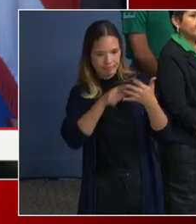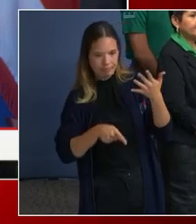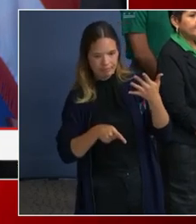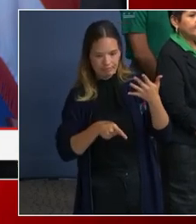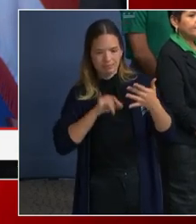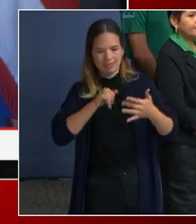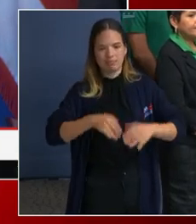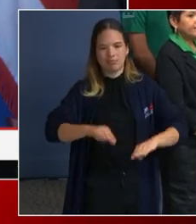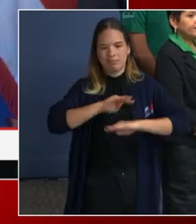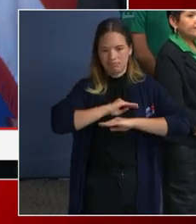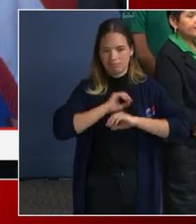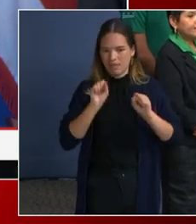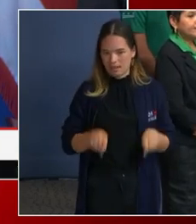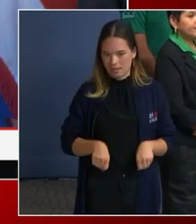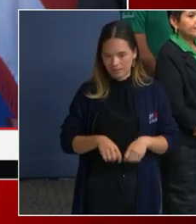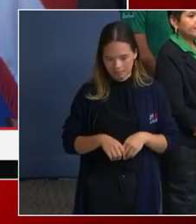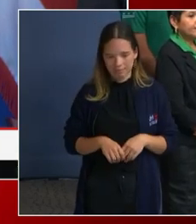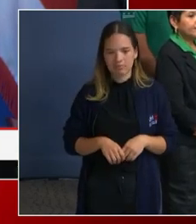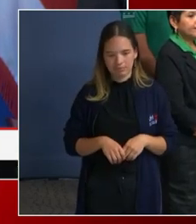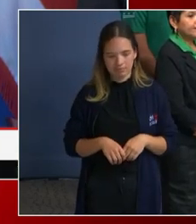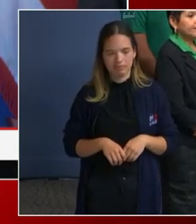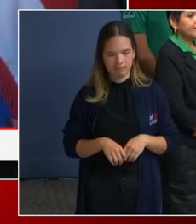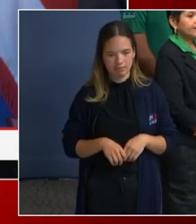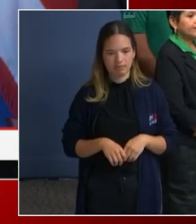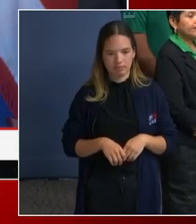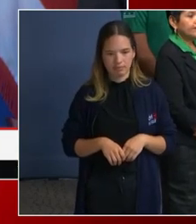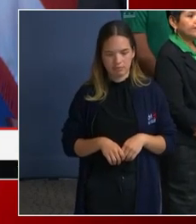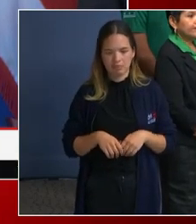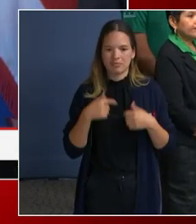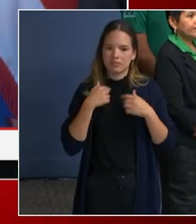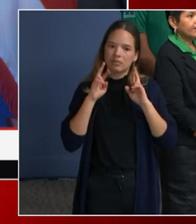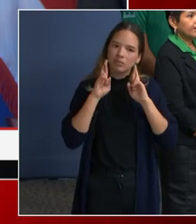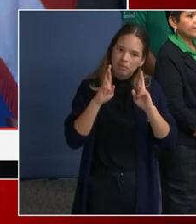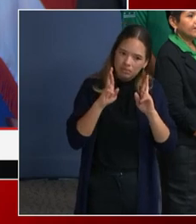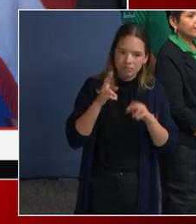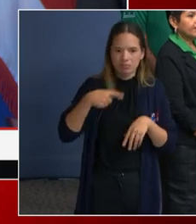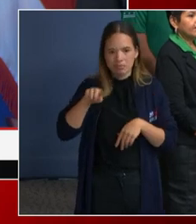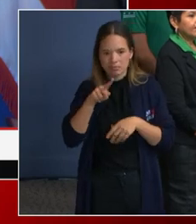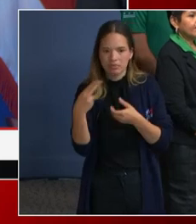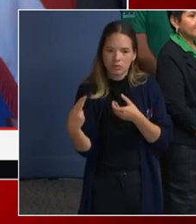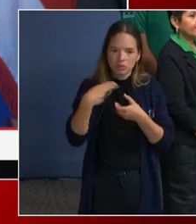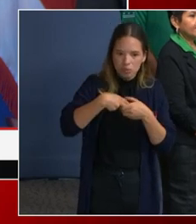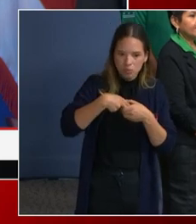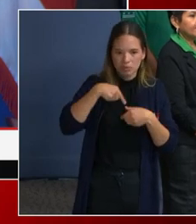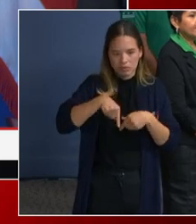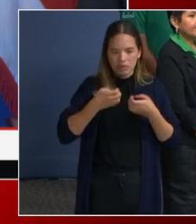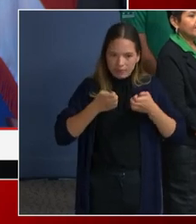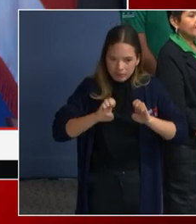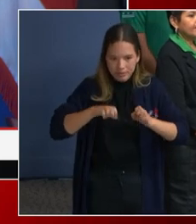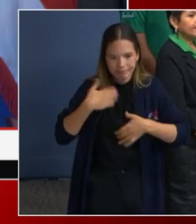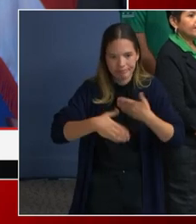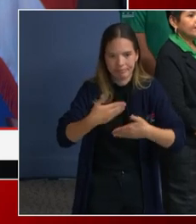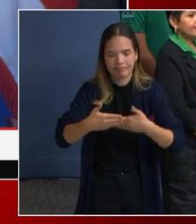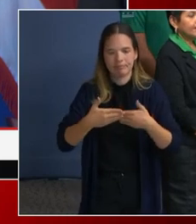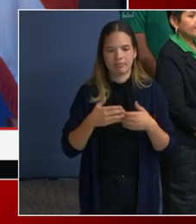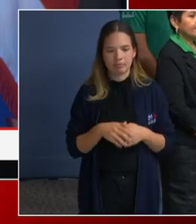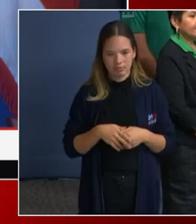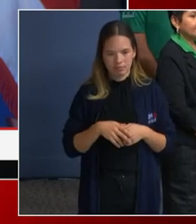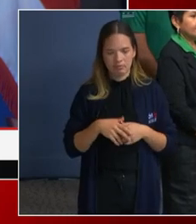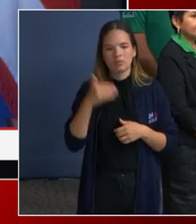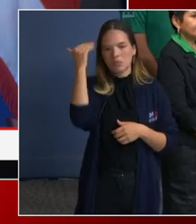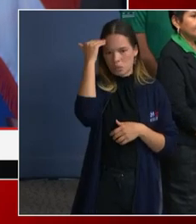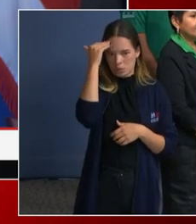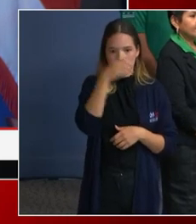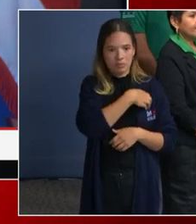also join in this effort today. We know Mayor Bowser is already providing testing and isolation. They've already